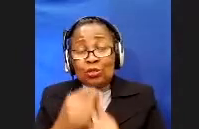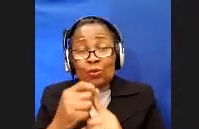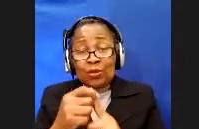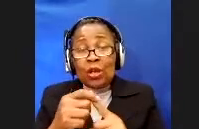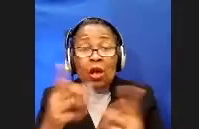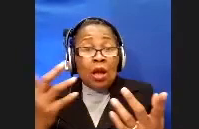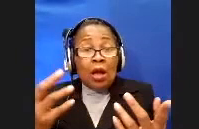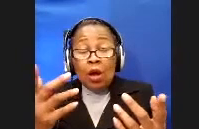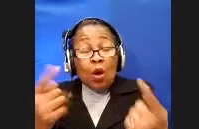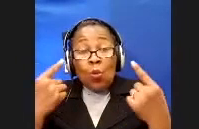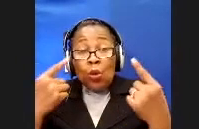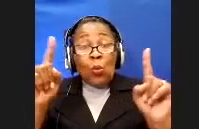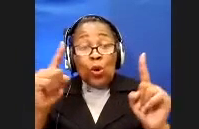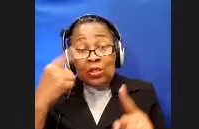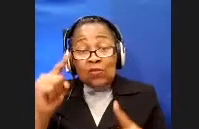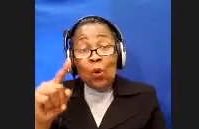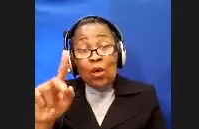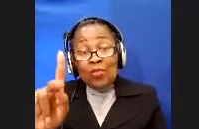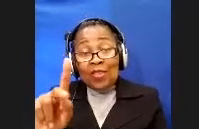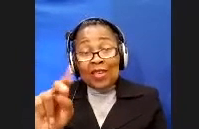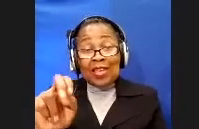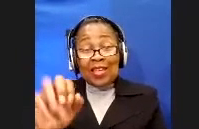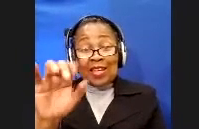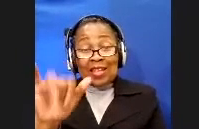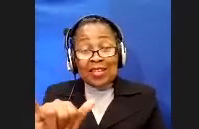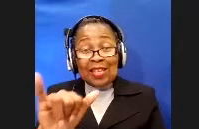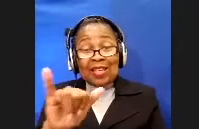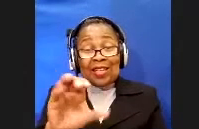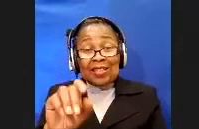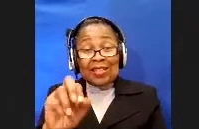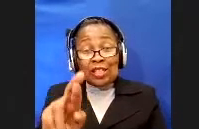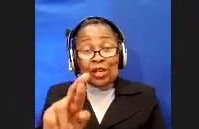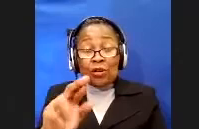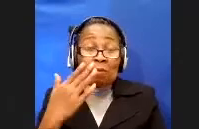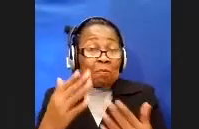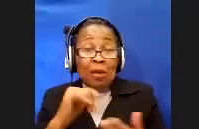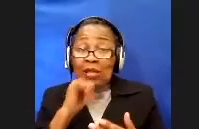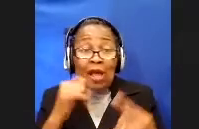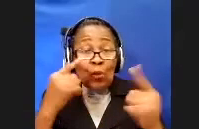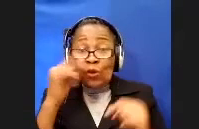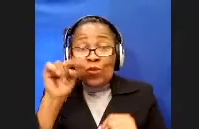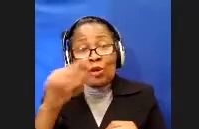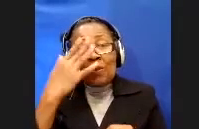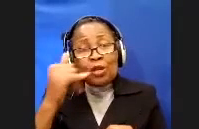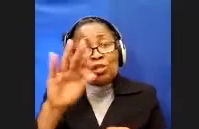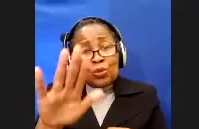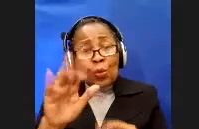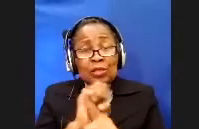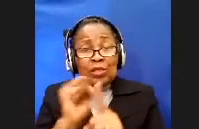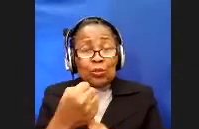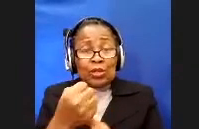Center may not work for you, because your circumstances and your situation is unique. You want